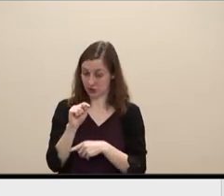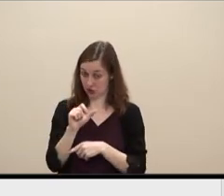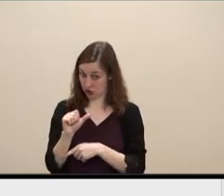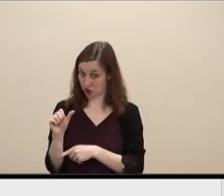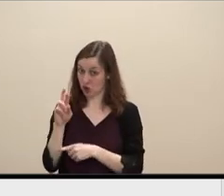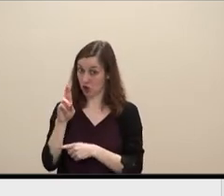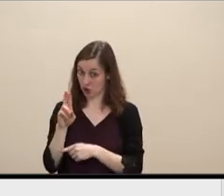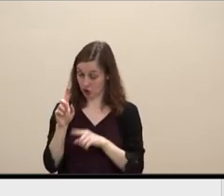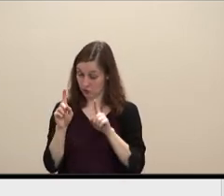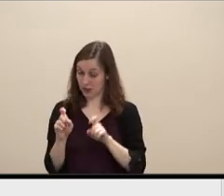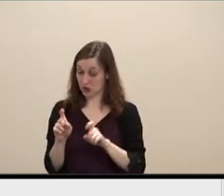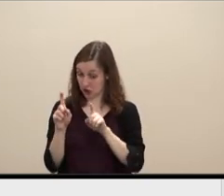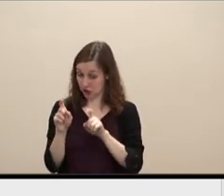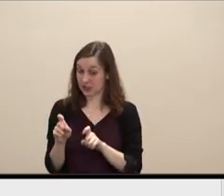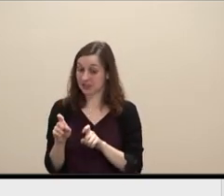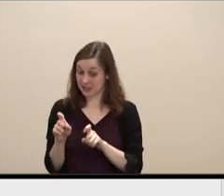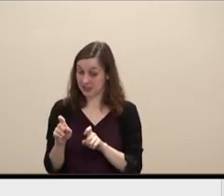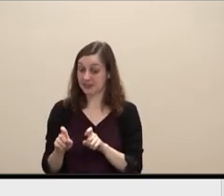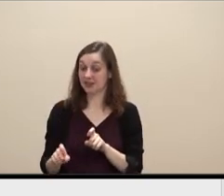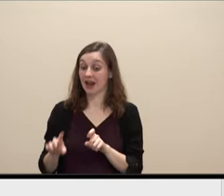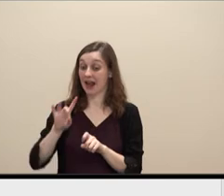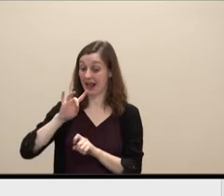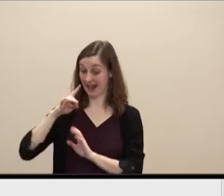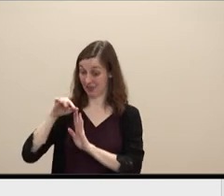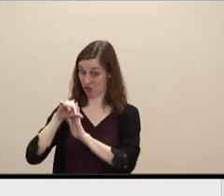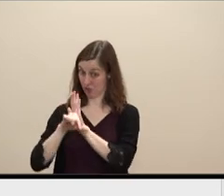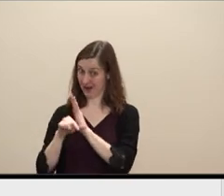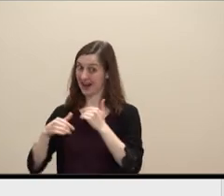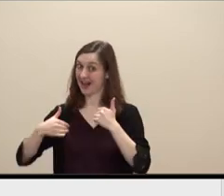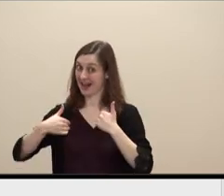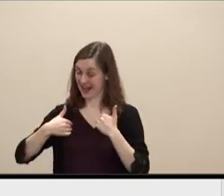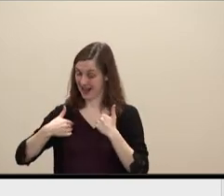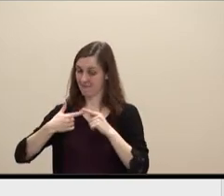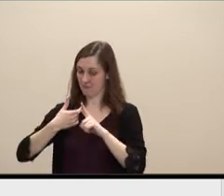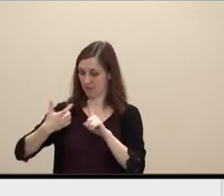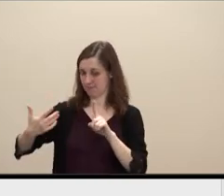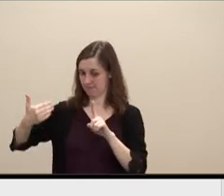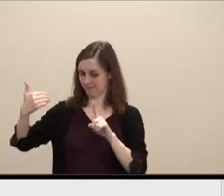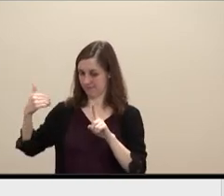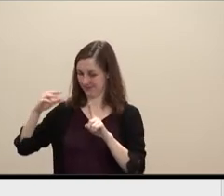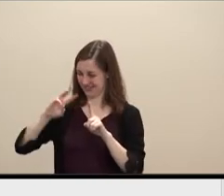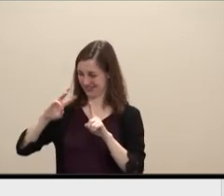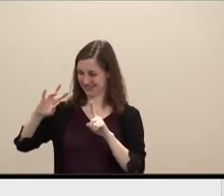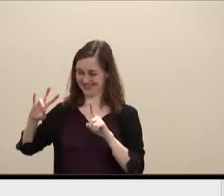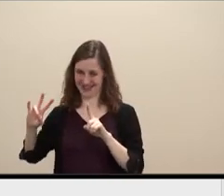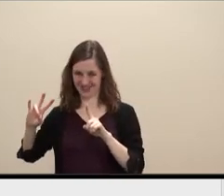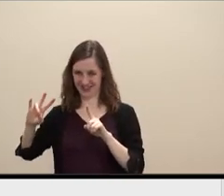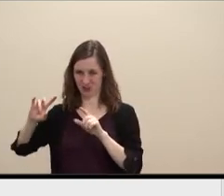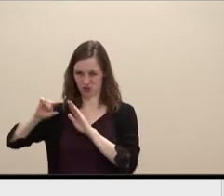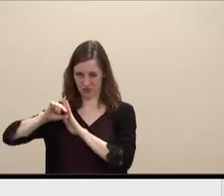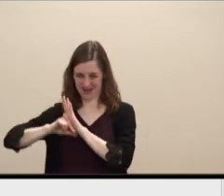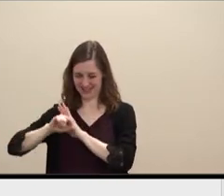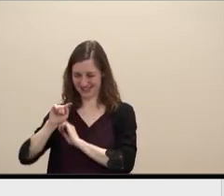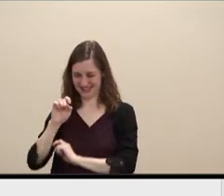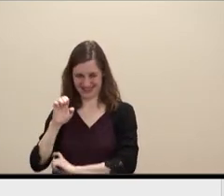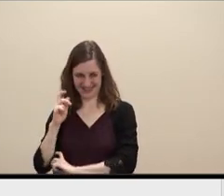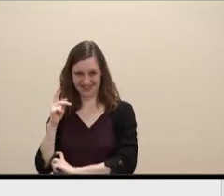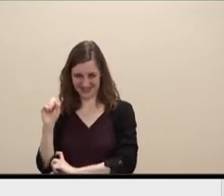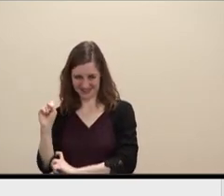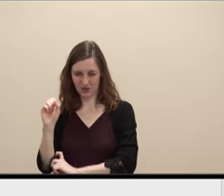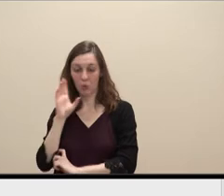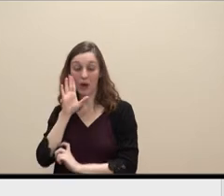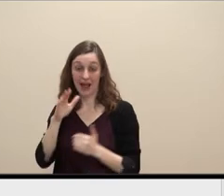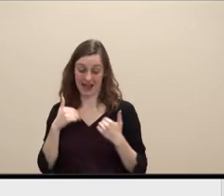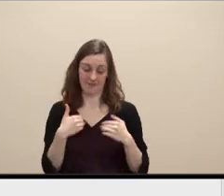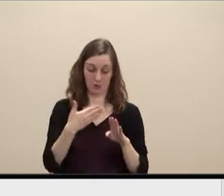does have assessment questions on sixth grade and the seventh grade level, well, from the sixth and seventh grade TEKS. And so we'll have that. We'll